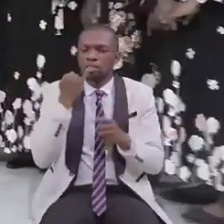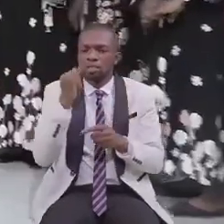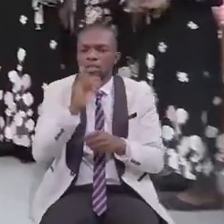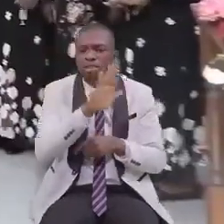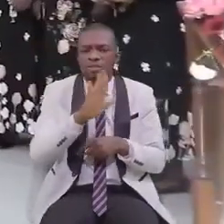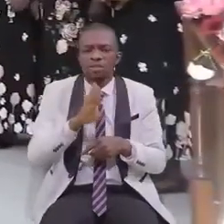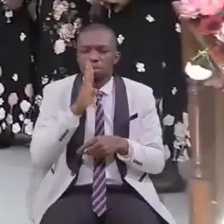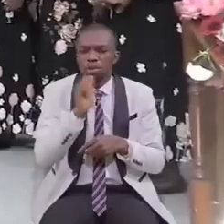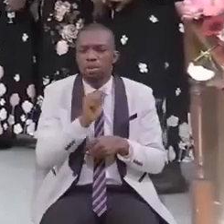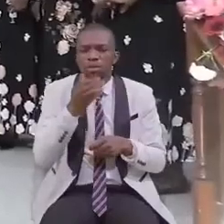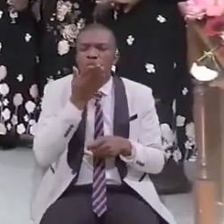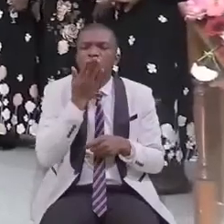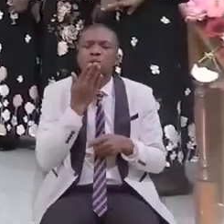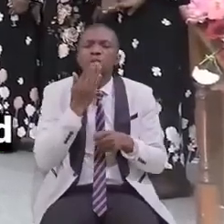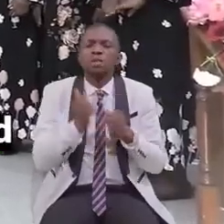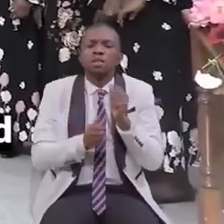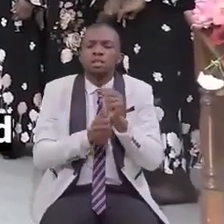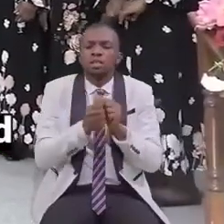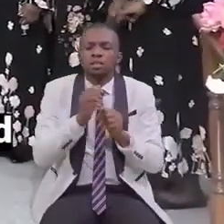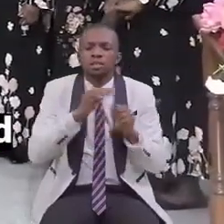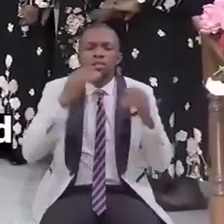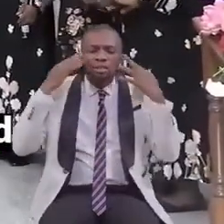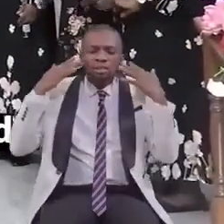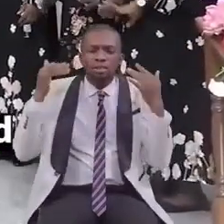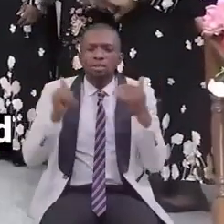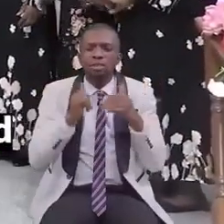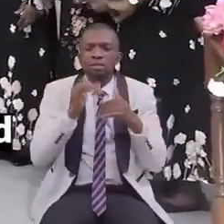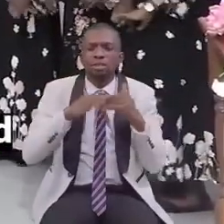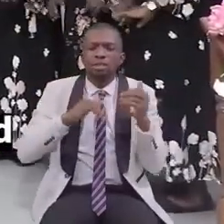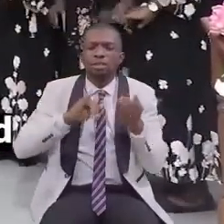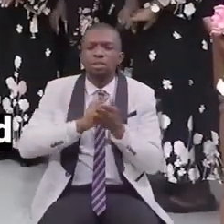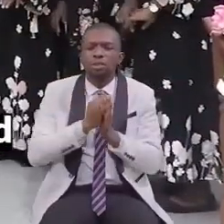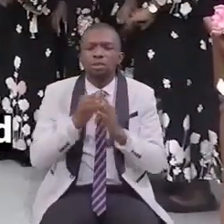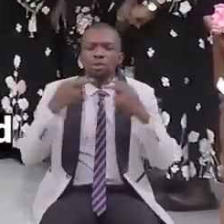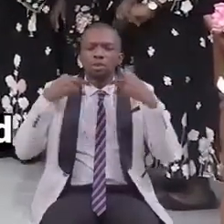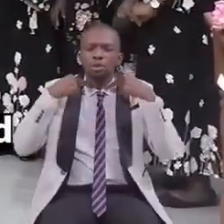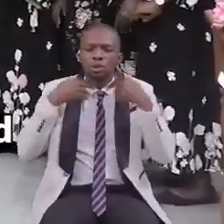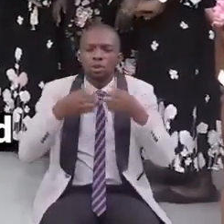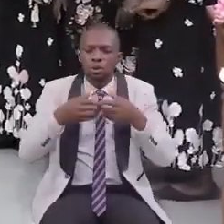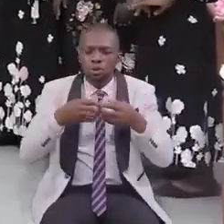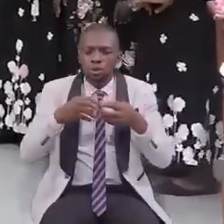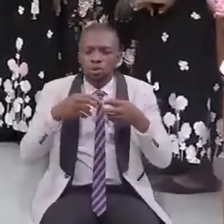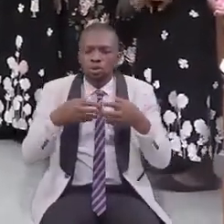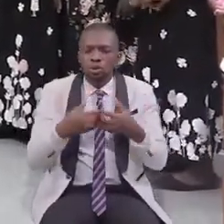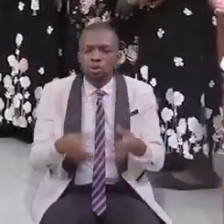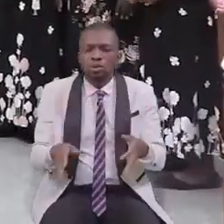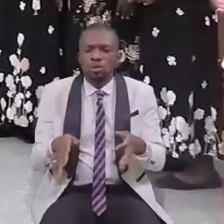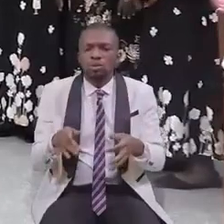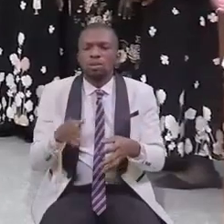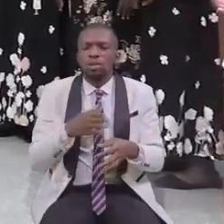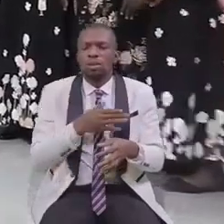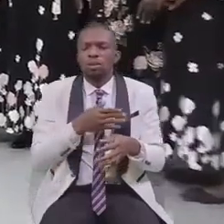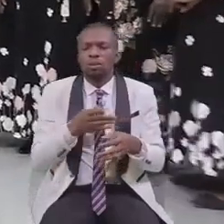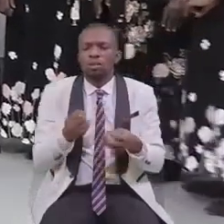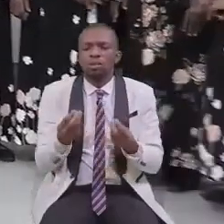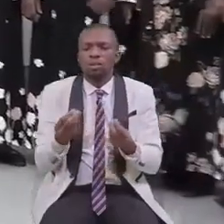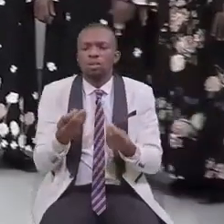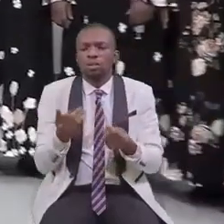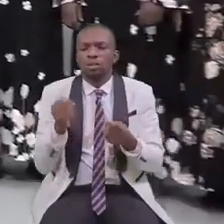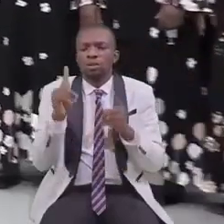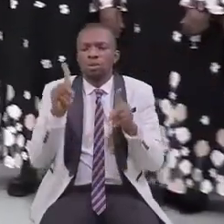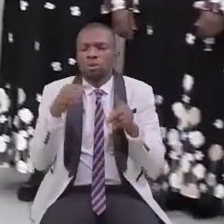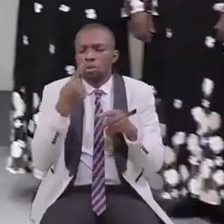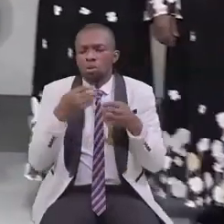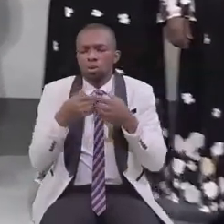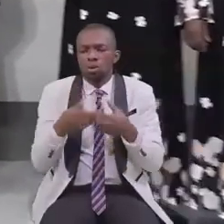never been a sweeter sound than when those shackles the ground, and one who's lost has found